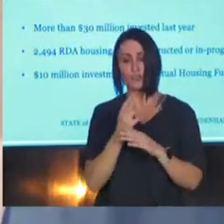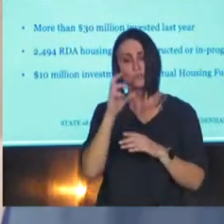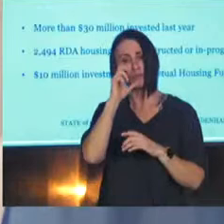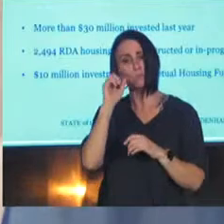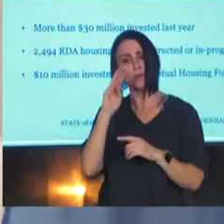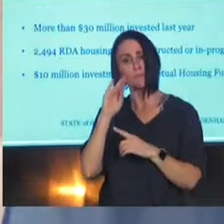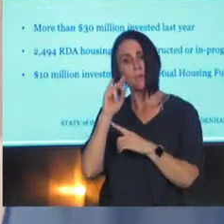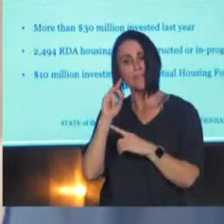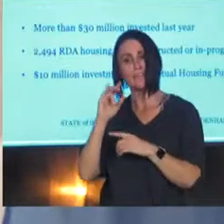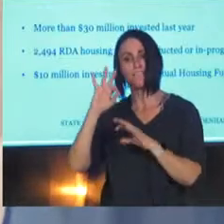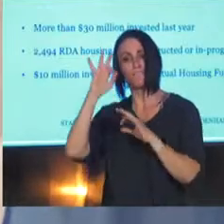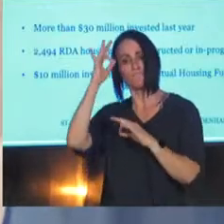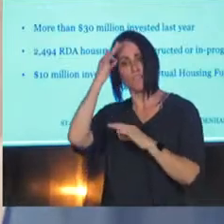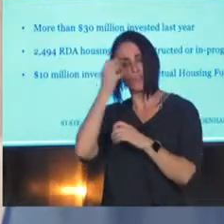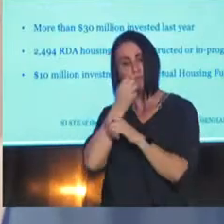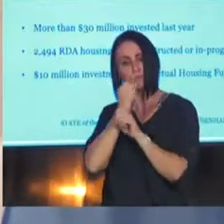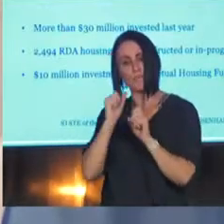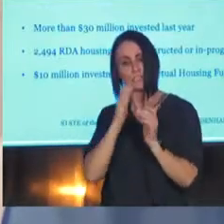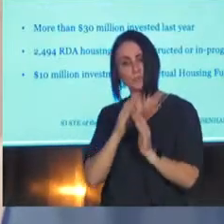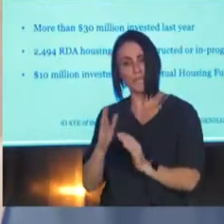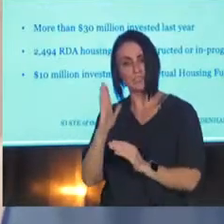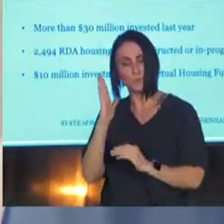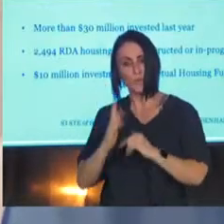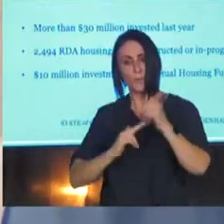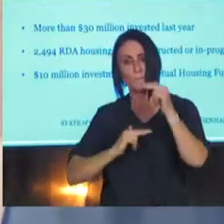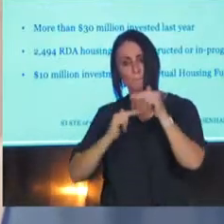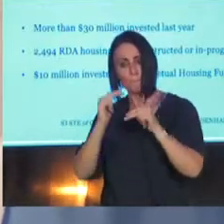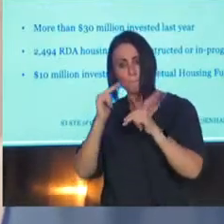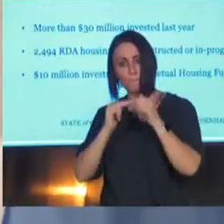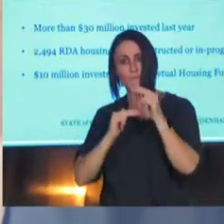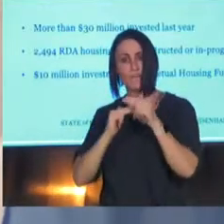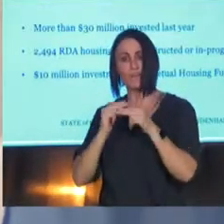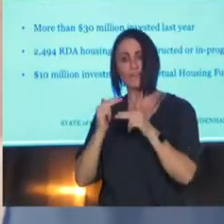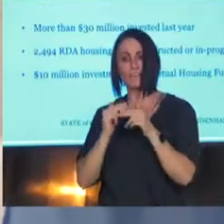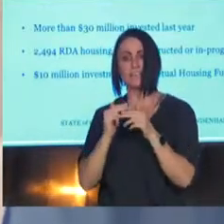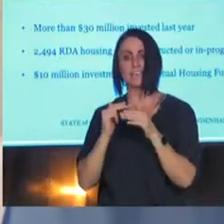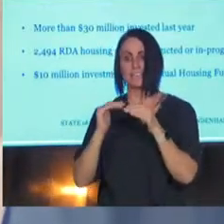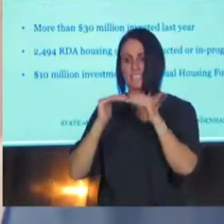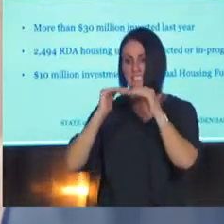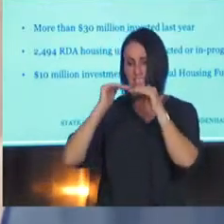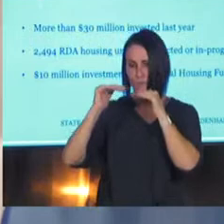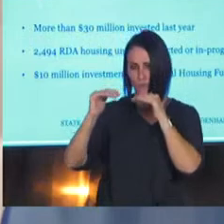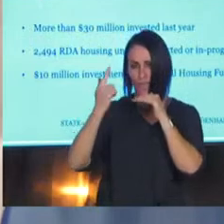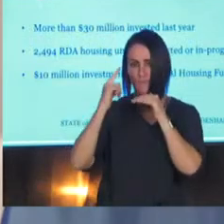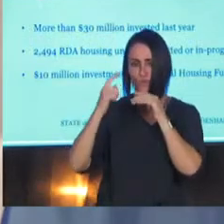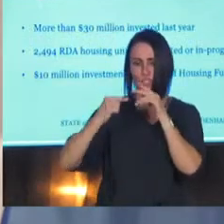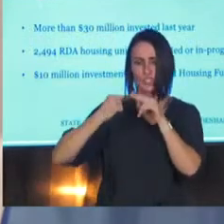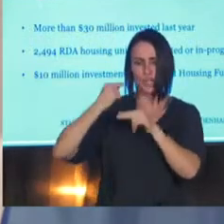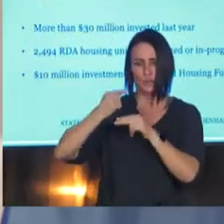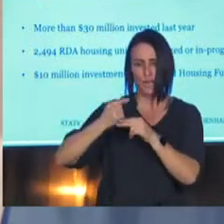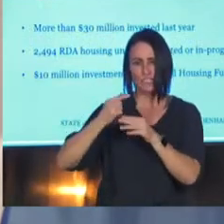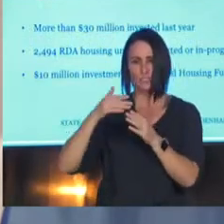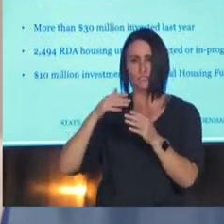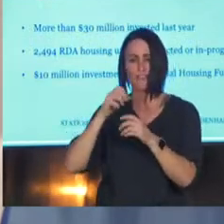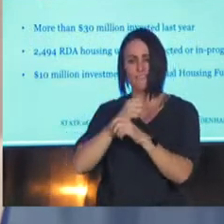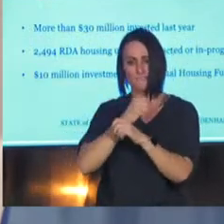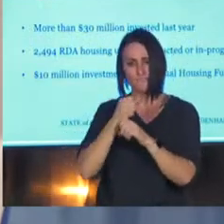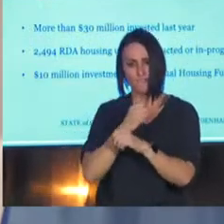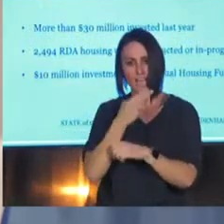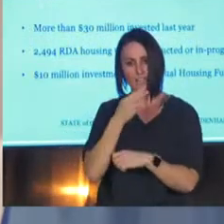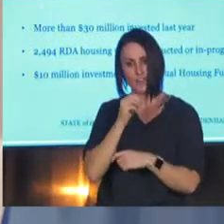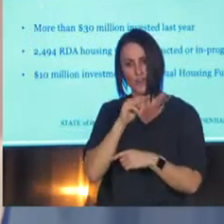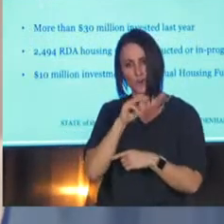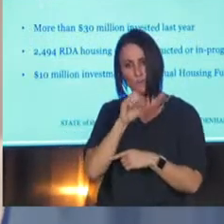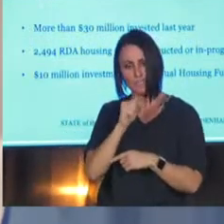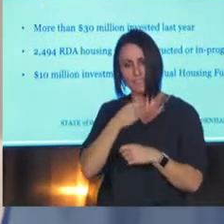Federal Rescue Plan funds, we will build intergenerational stability and combat homelessness by creating